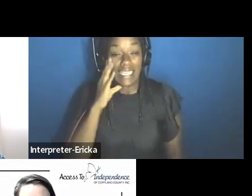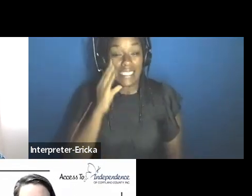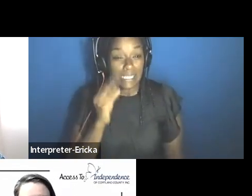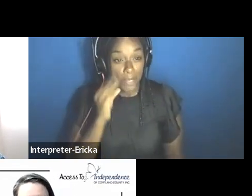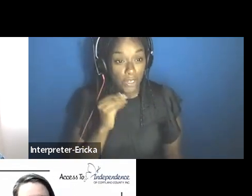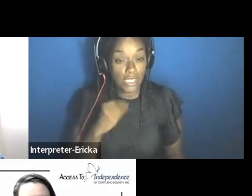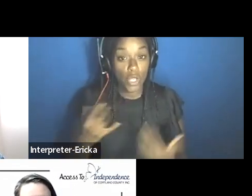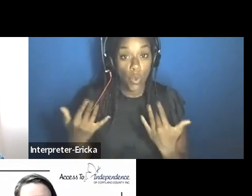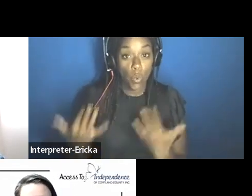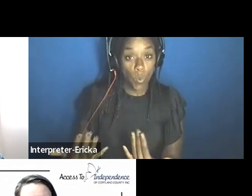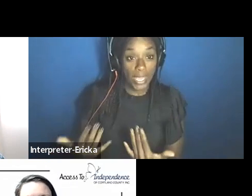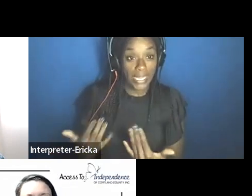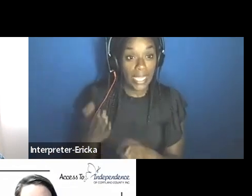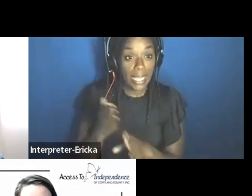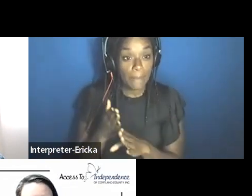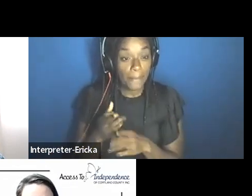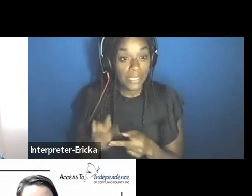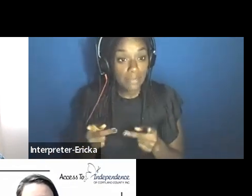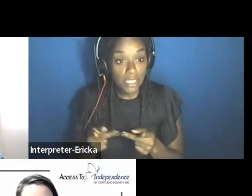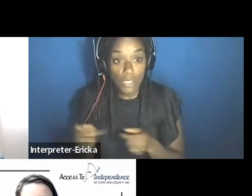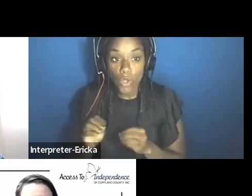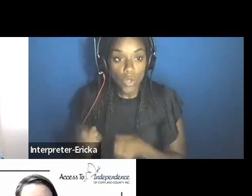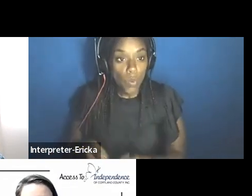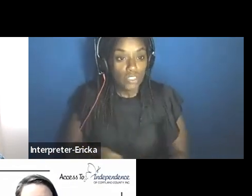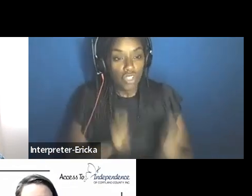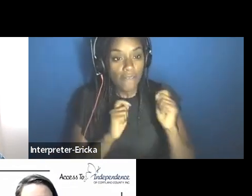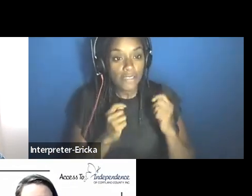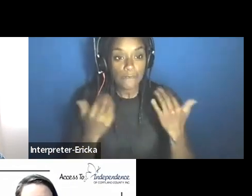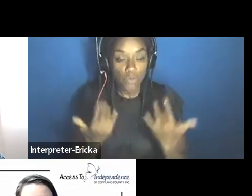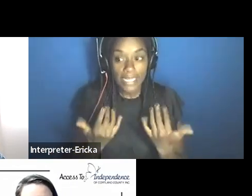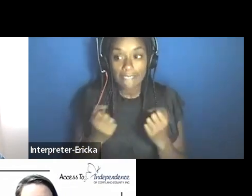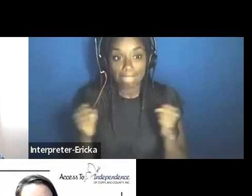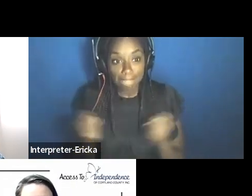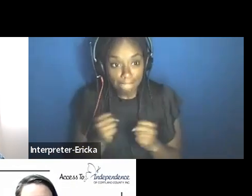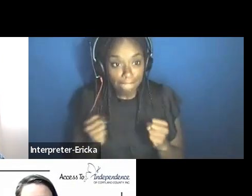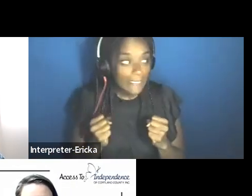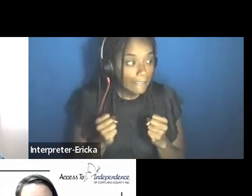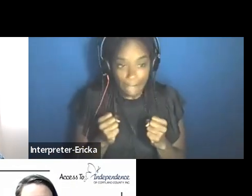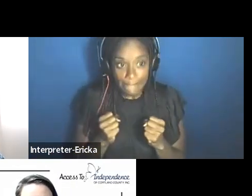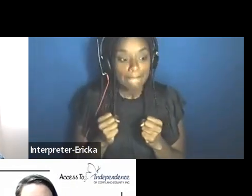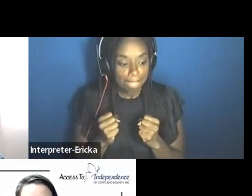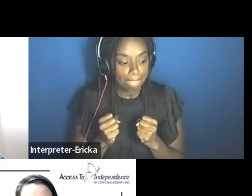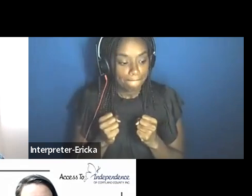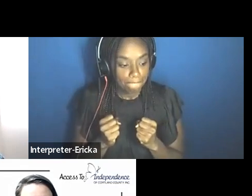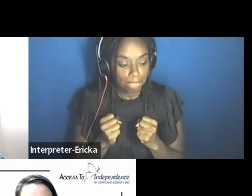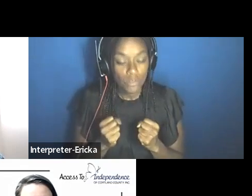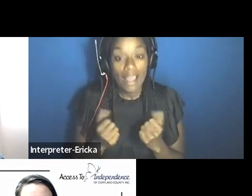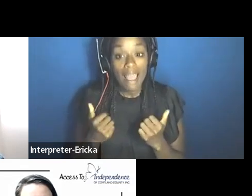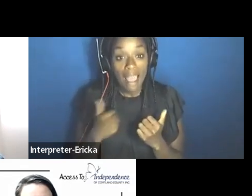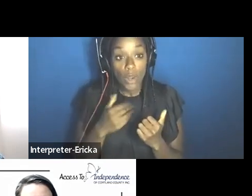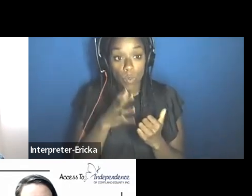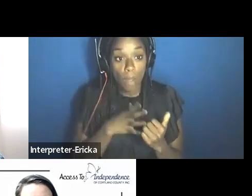where nobody friggin' shoveled. Okay. I had a lady with a double car stroller, and I was like, okay, we got to ride the bus